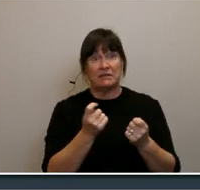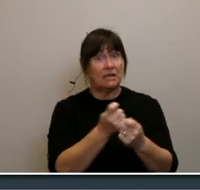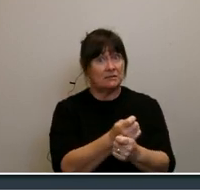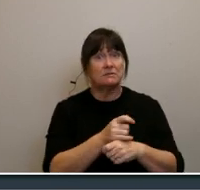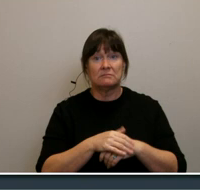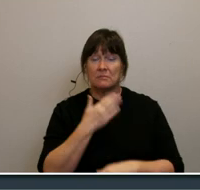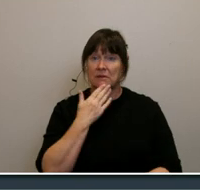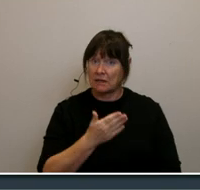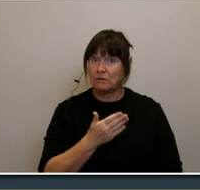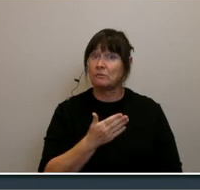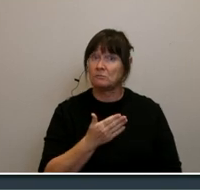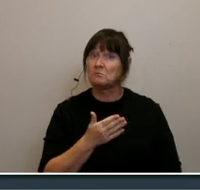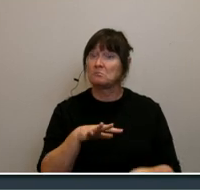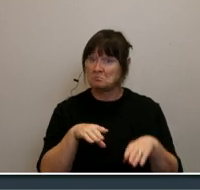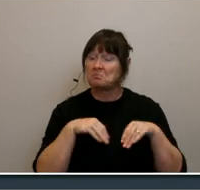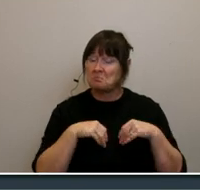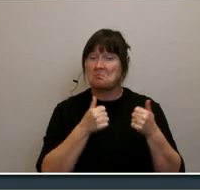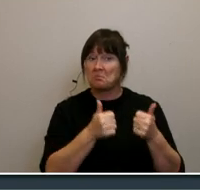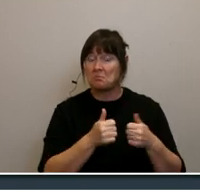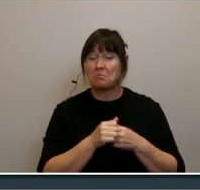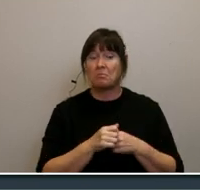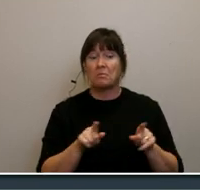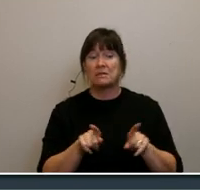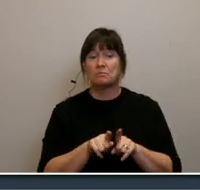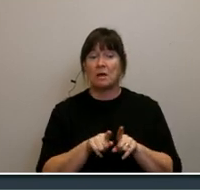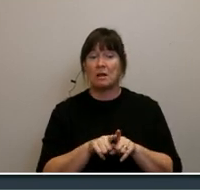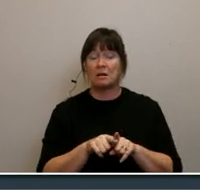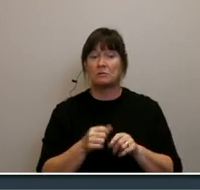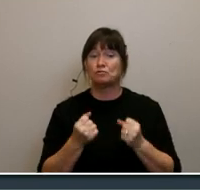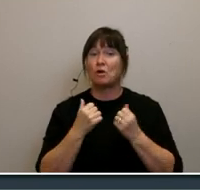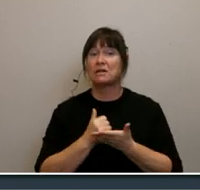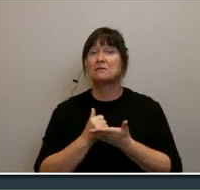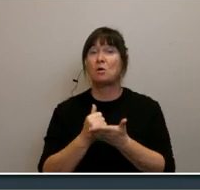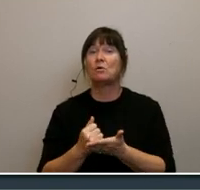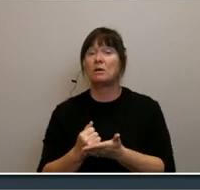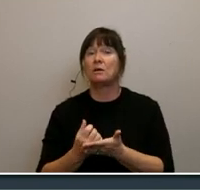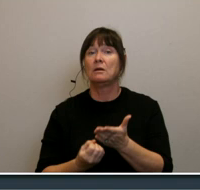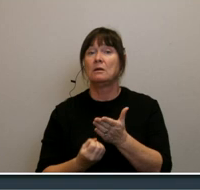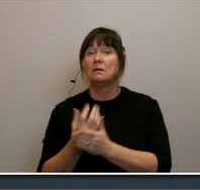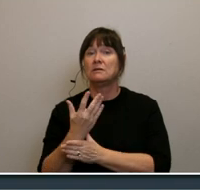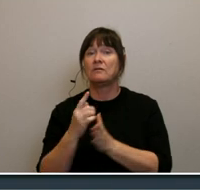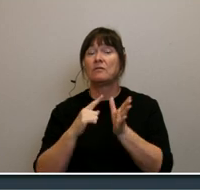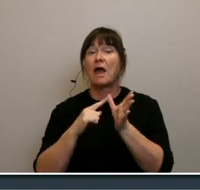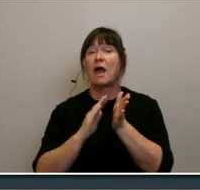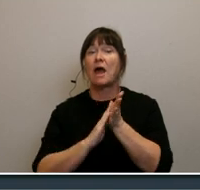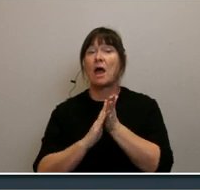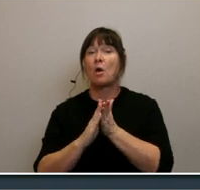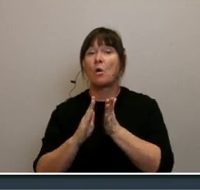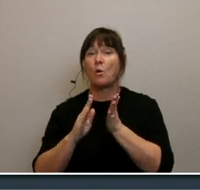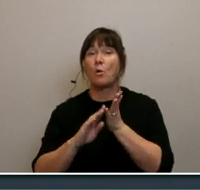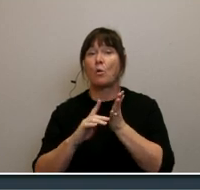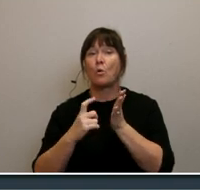and thank you for doing so. We also strongly support the development of the Ahuriri Regional